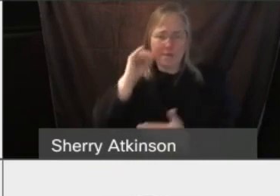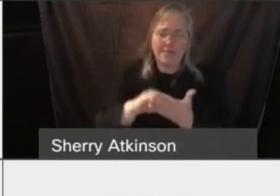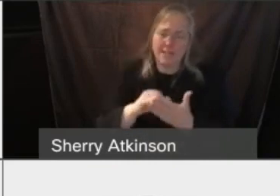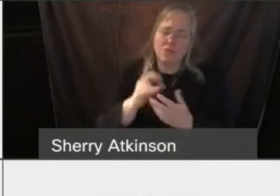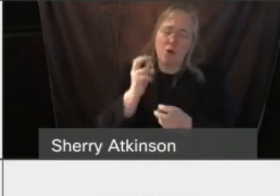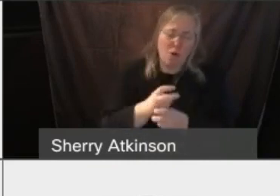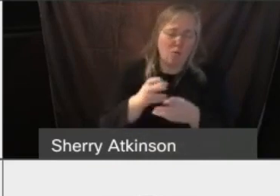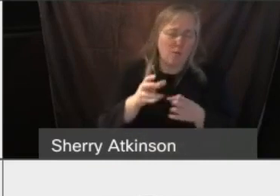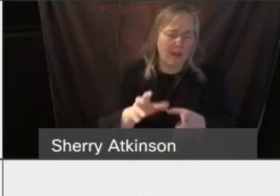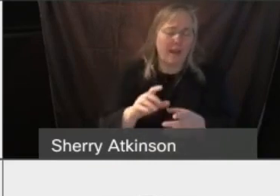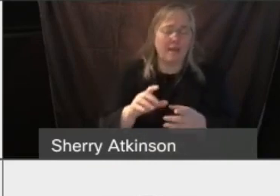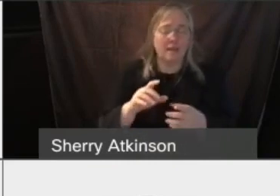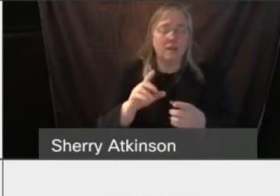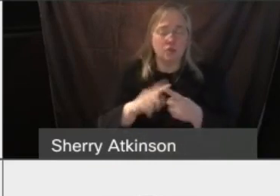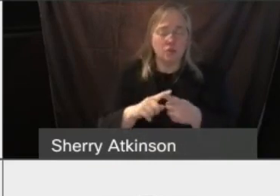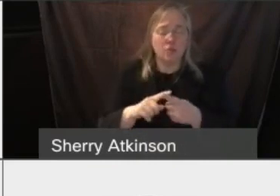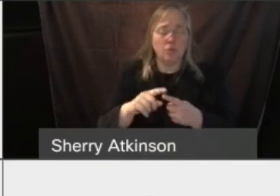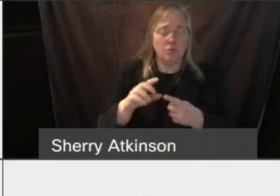programs that will work along those lines.